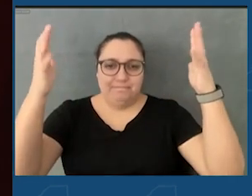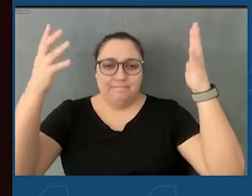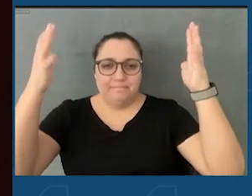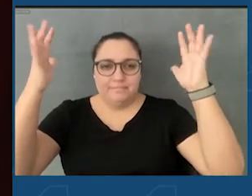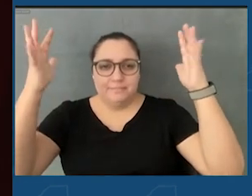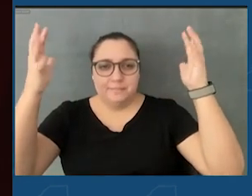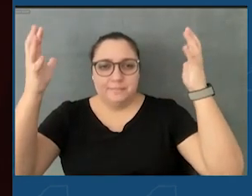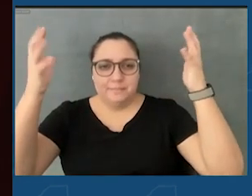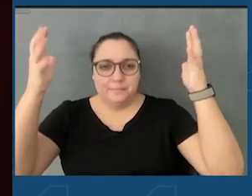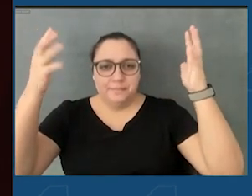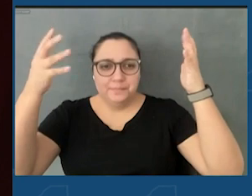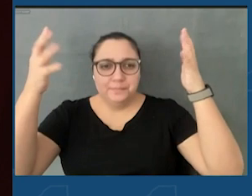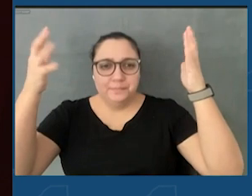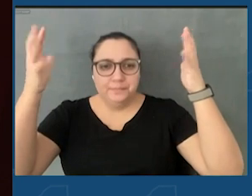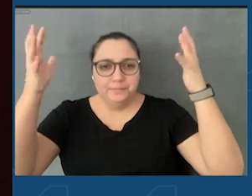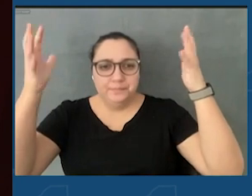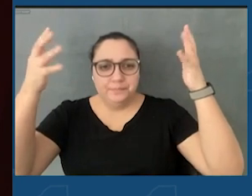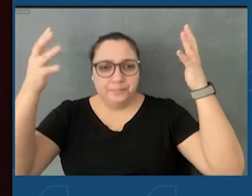Ladies